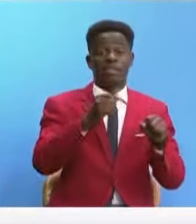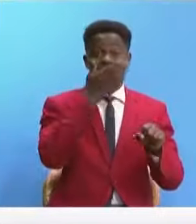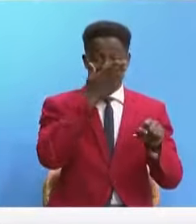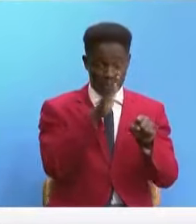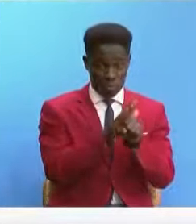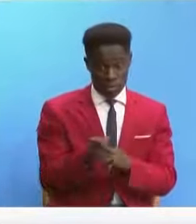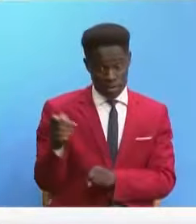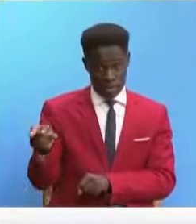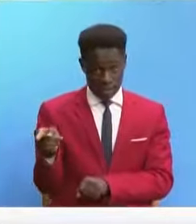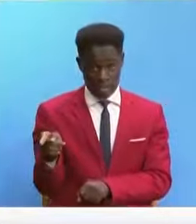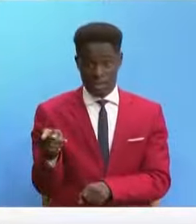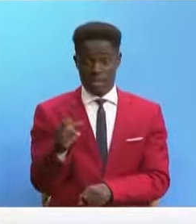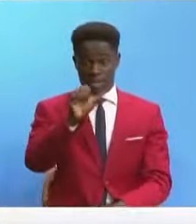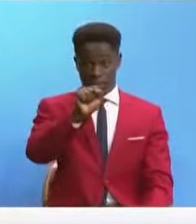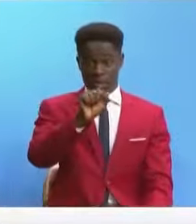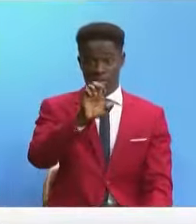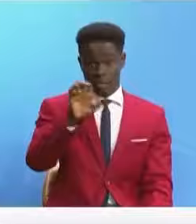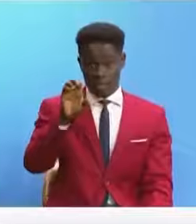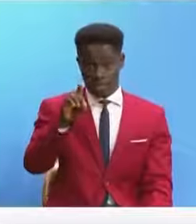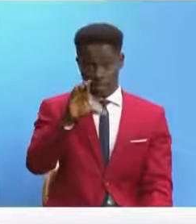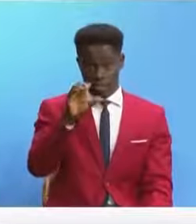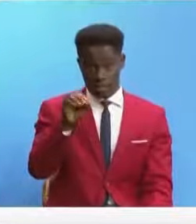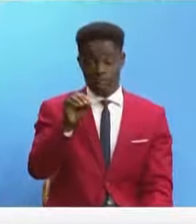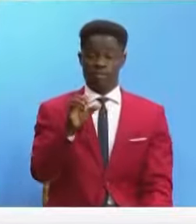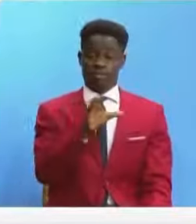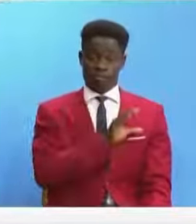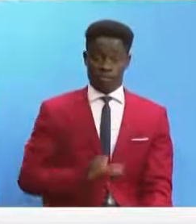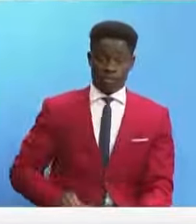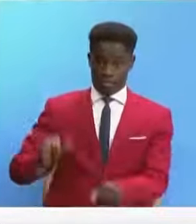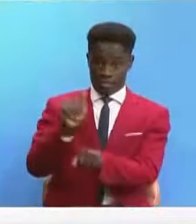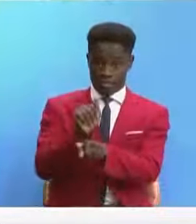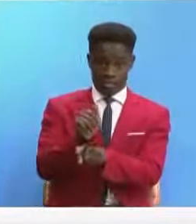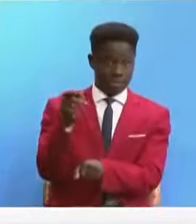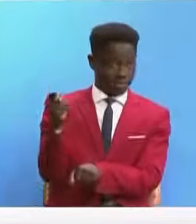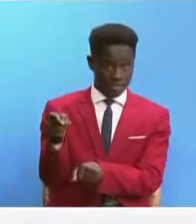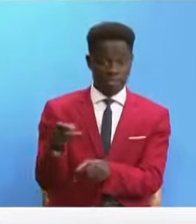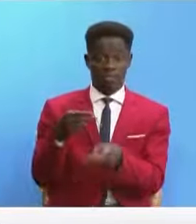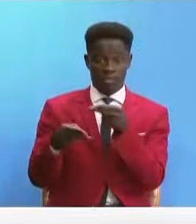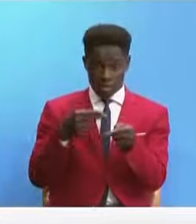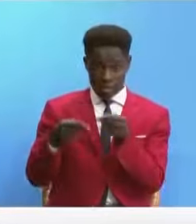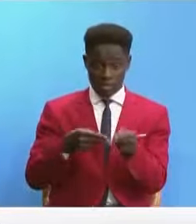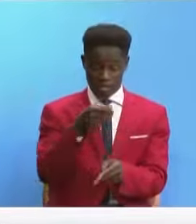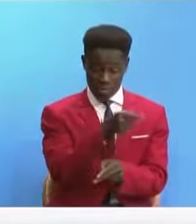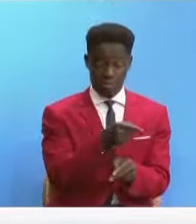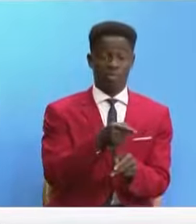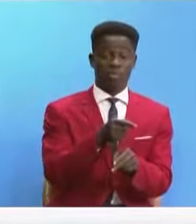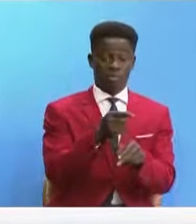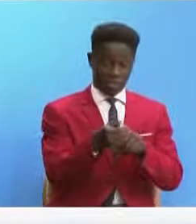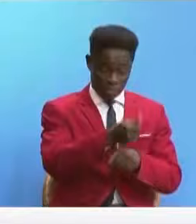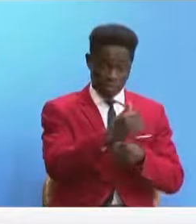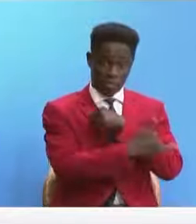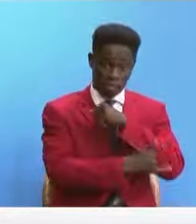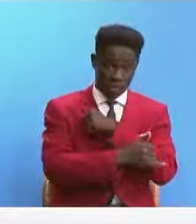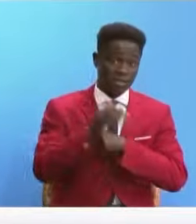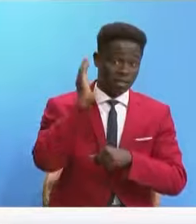seed directly from Seedco. Following his visit to the company this afternoon, President Ndayishimiye has also extended an invitation